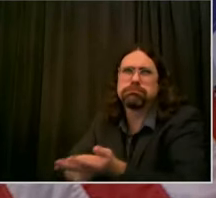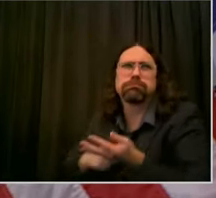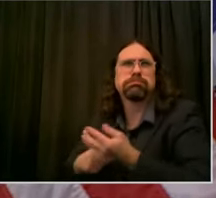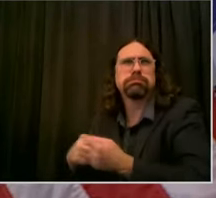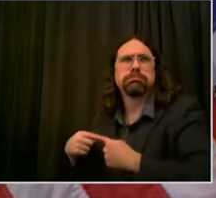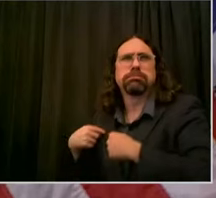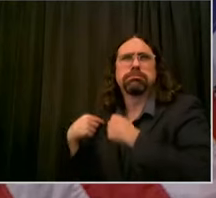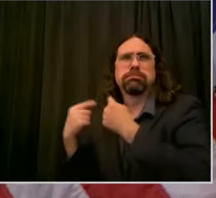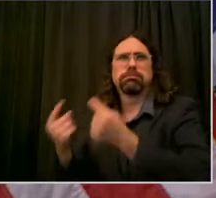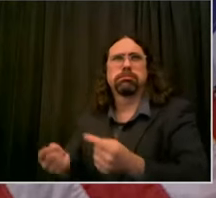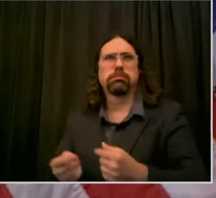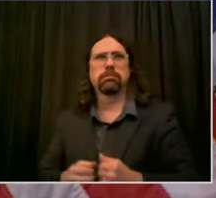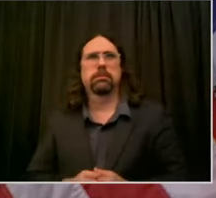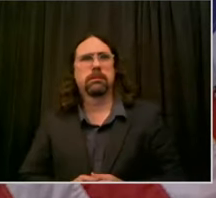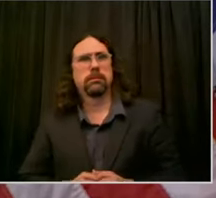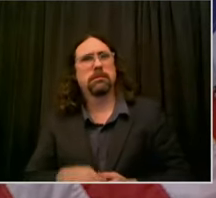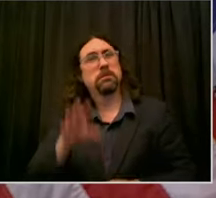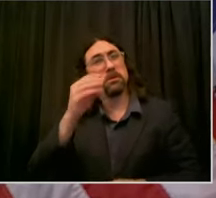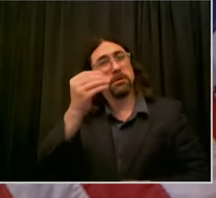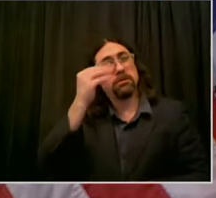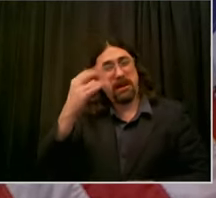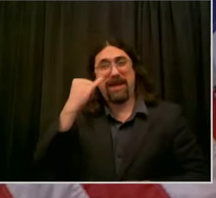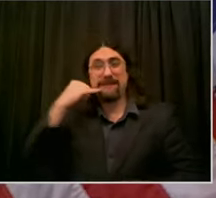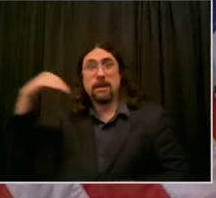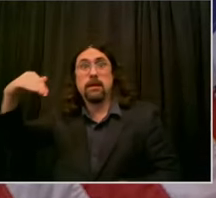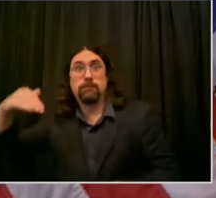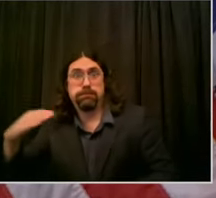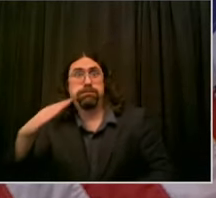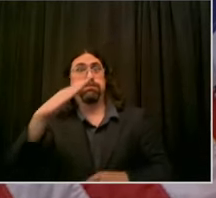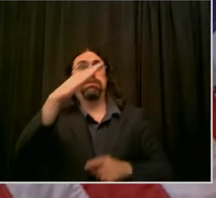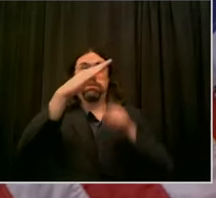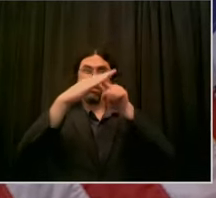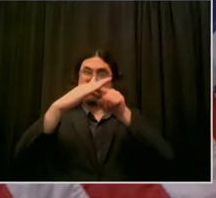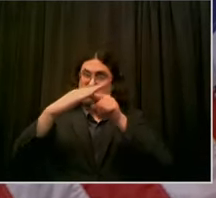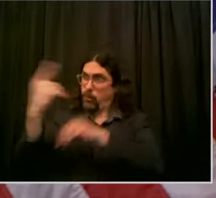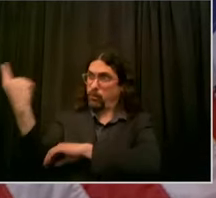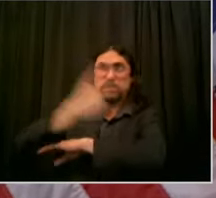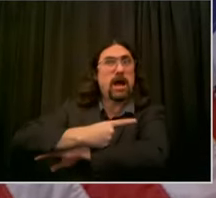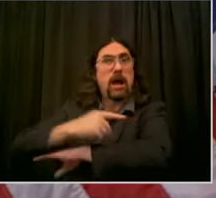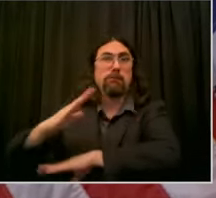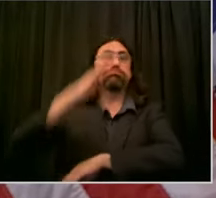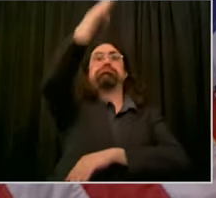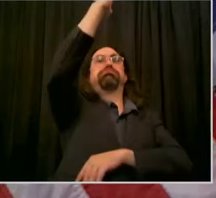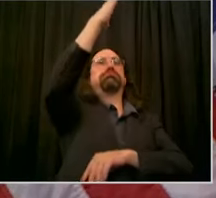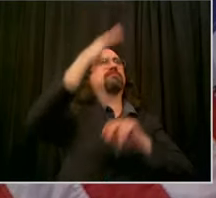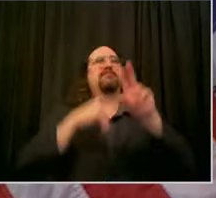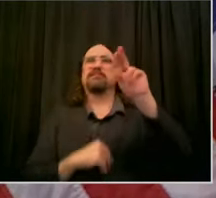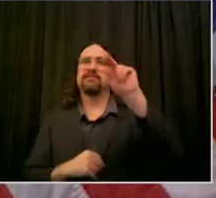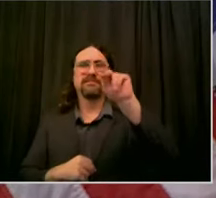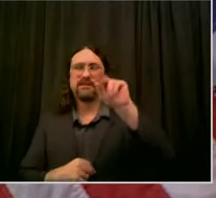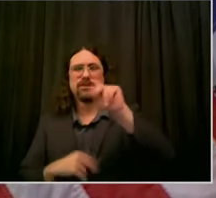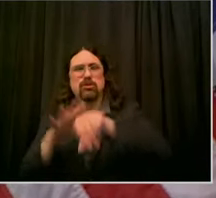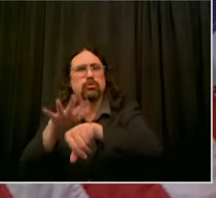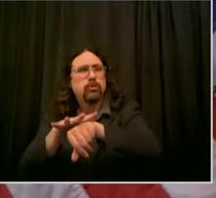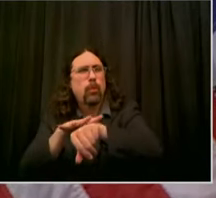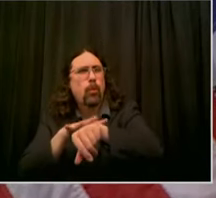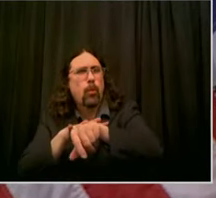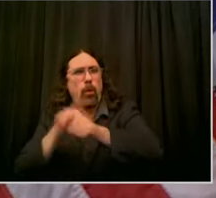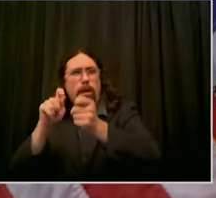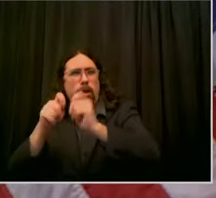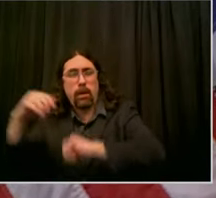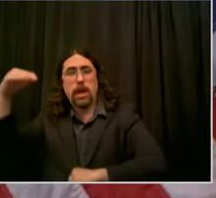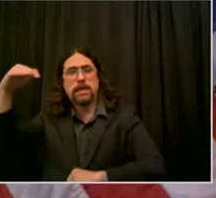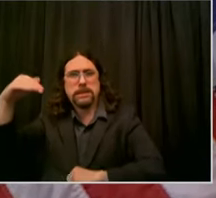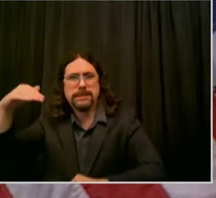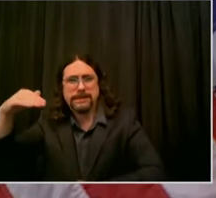good. But if we see some spike beginning, then we're going to take additional steps. If we see too much, of course,